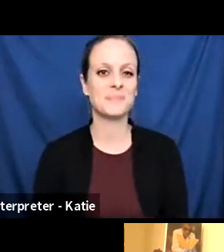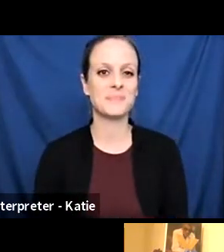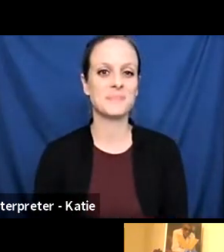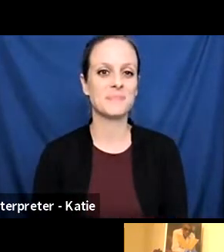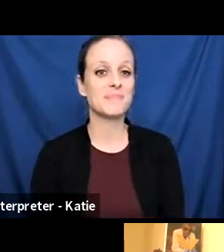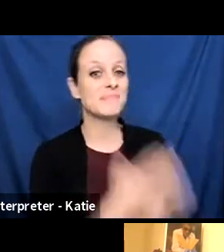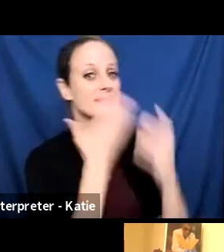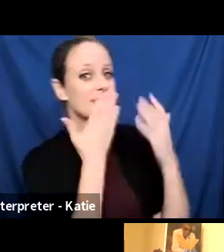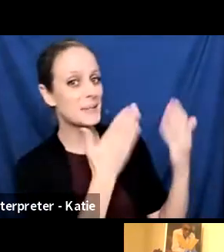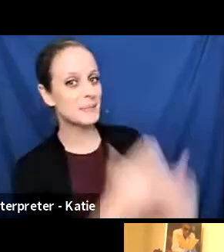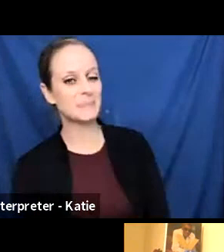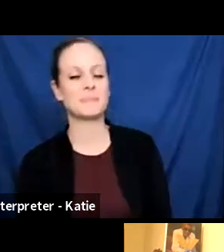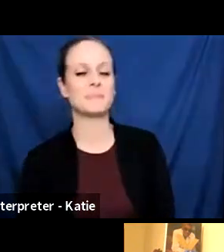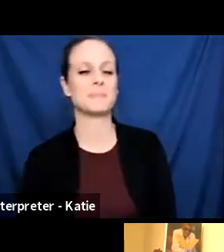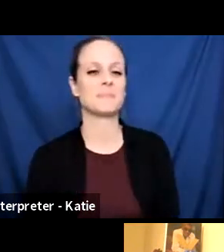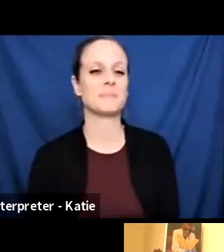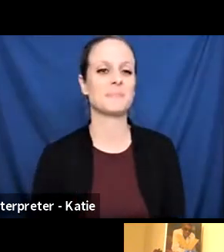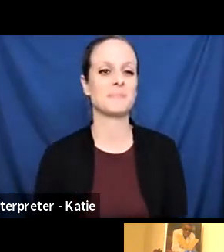Thank you.